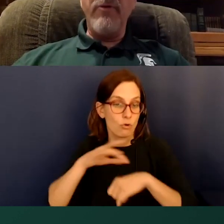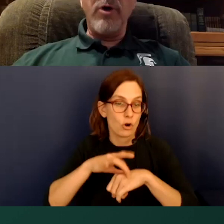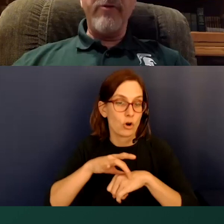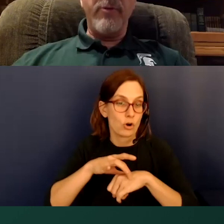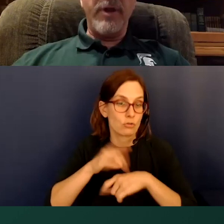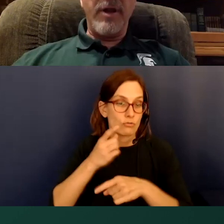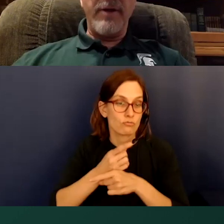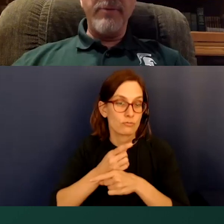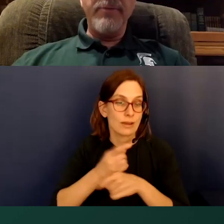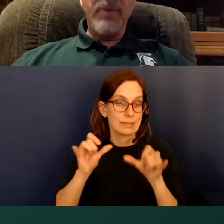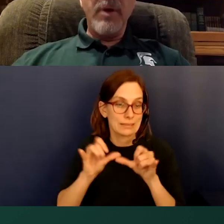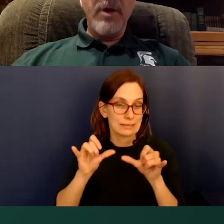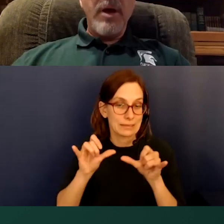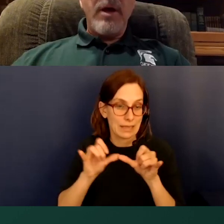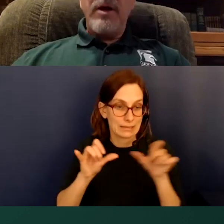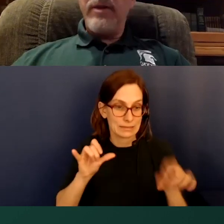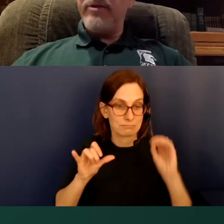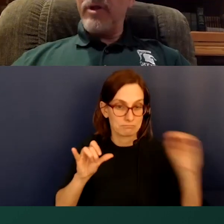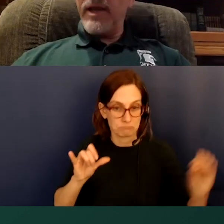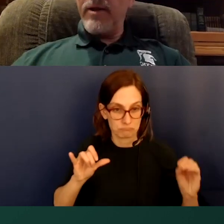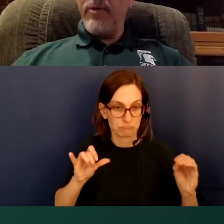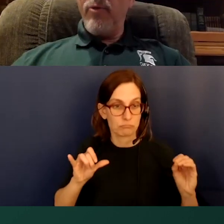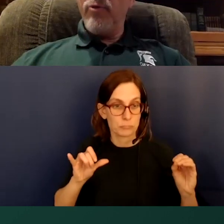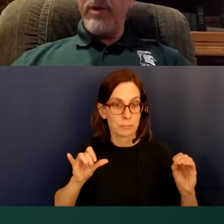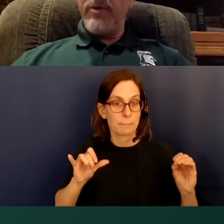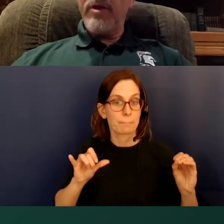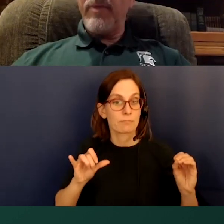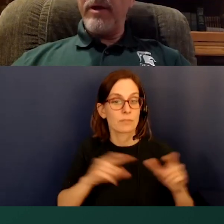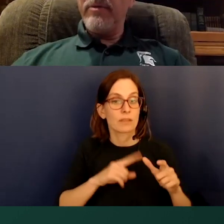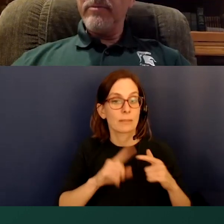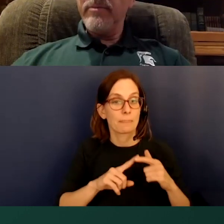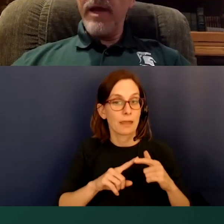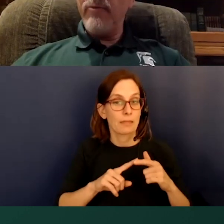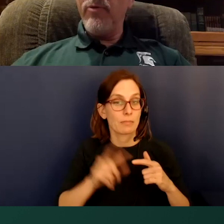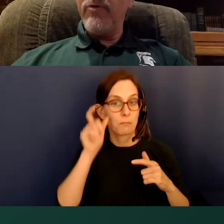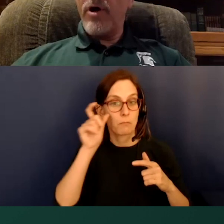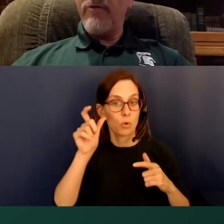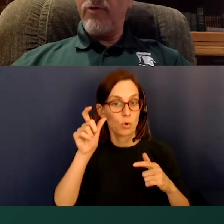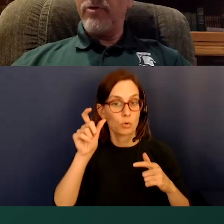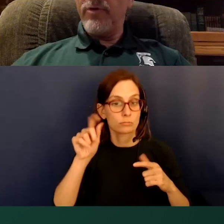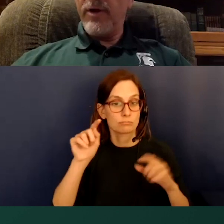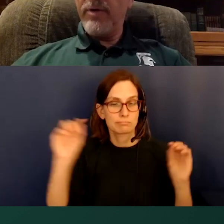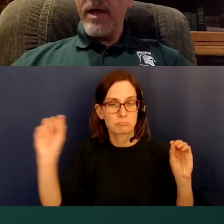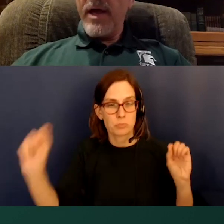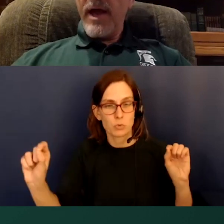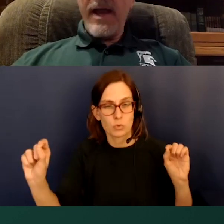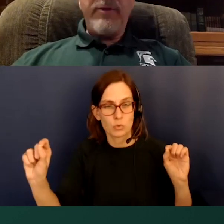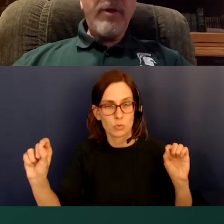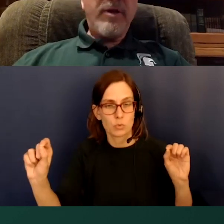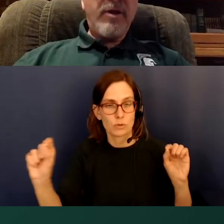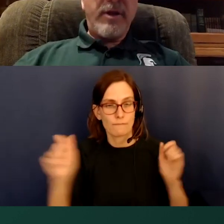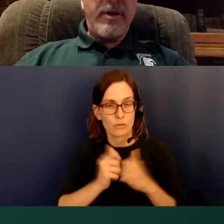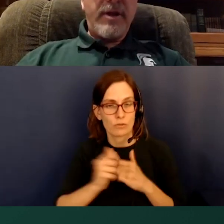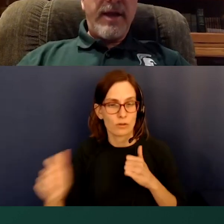move it off to one side. Then to scale, the moon will be this big, and we'll move it off over to there. And